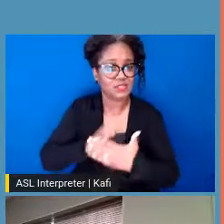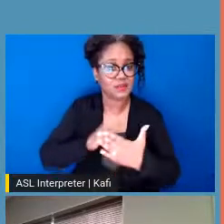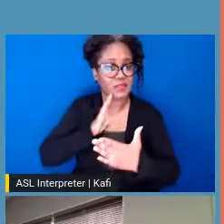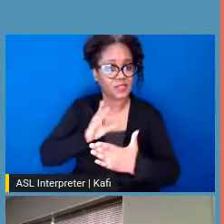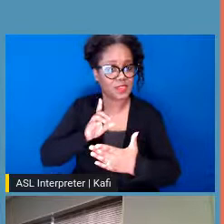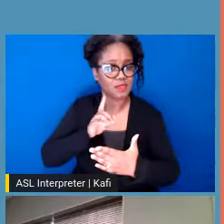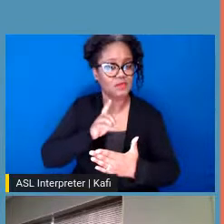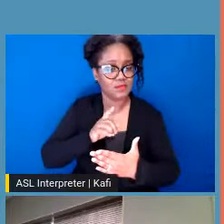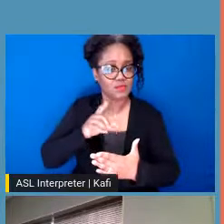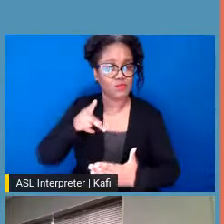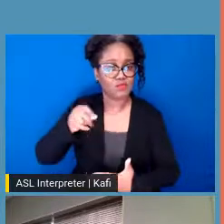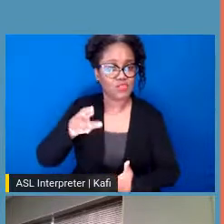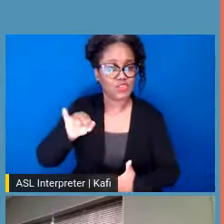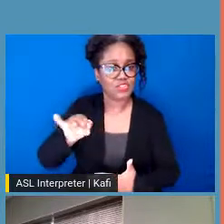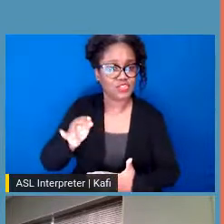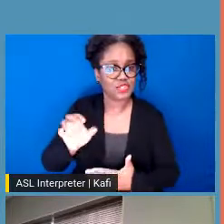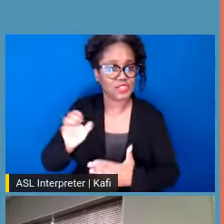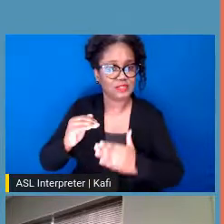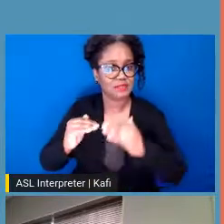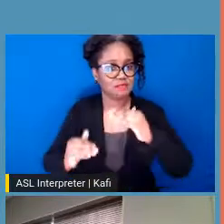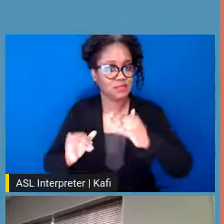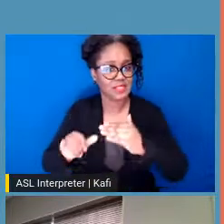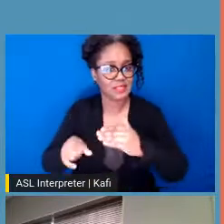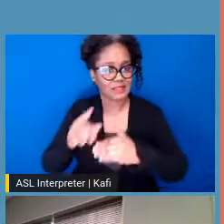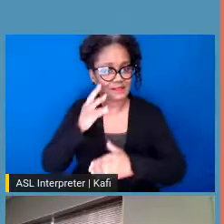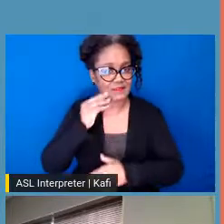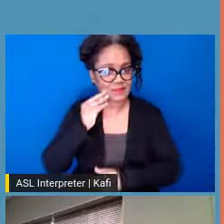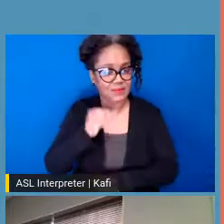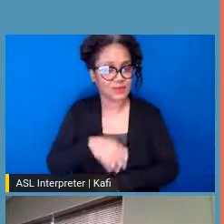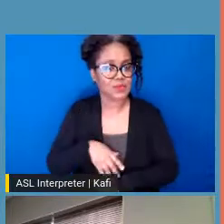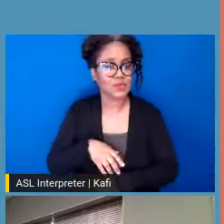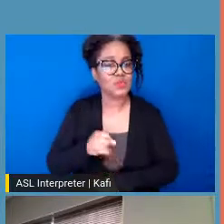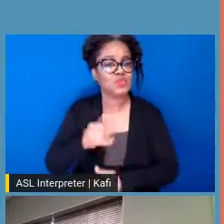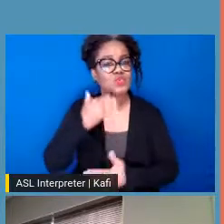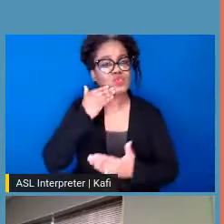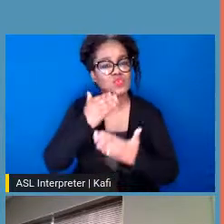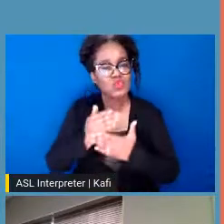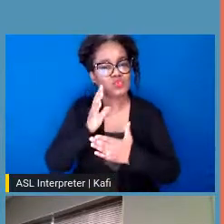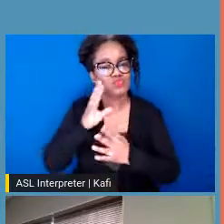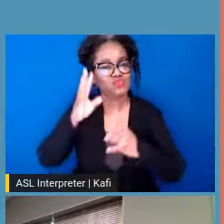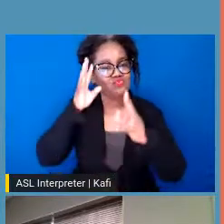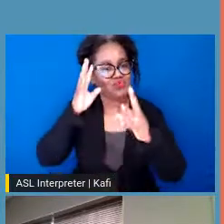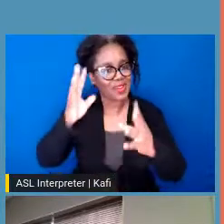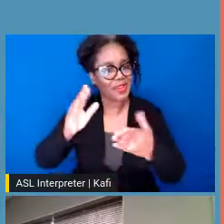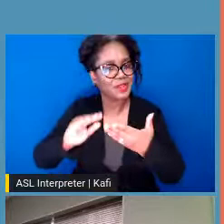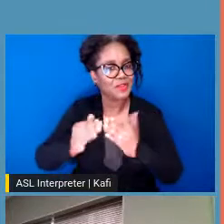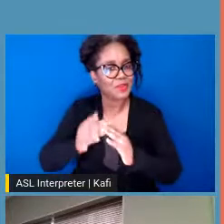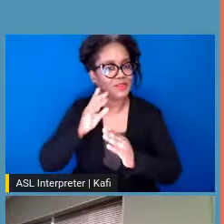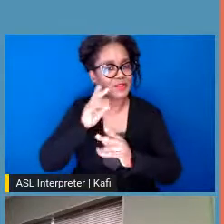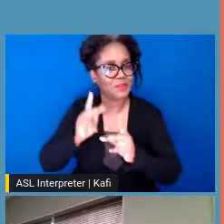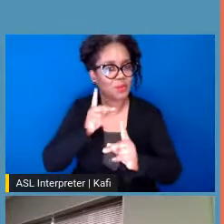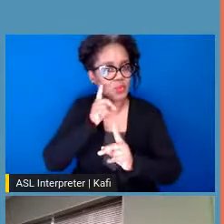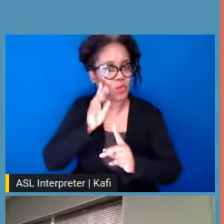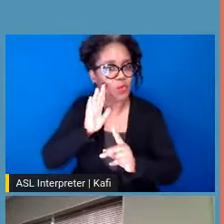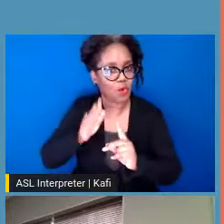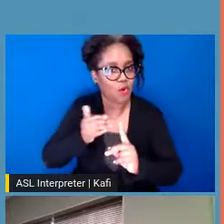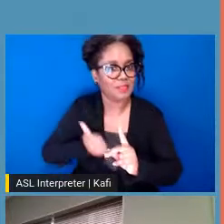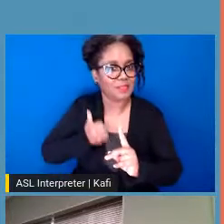the museum tries to create a community of all of those areas that in the north. So Scandinavia, northern